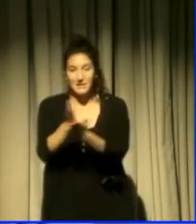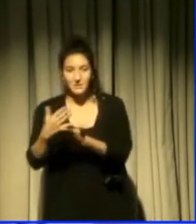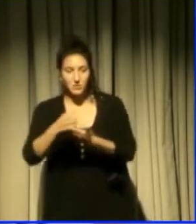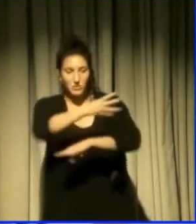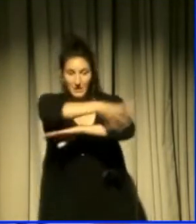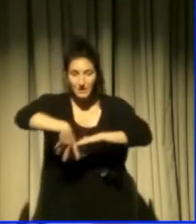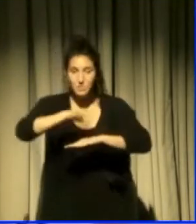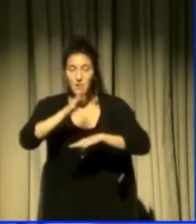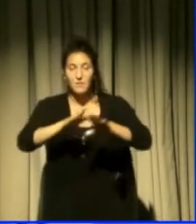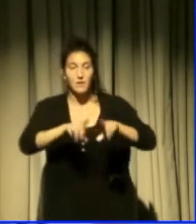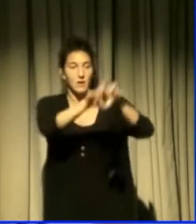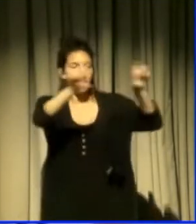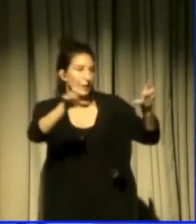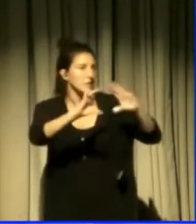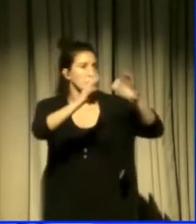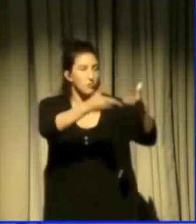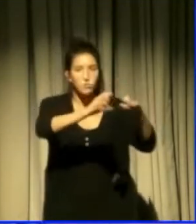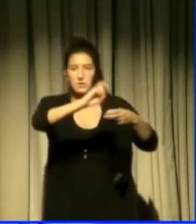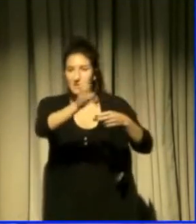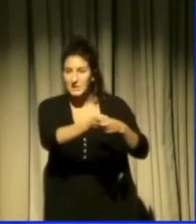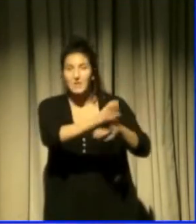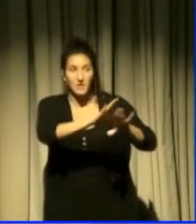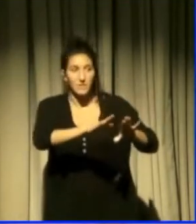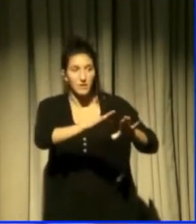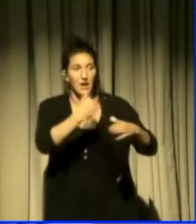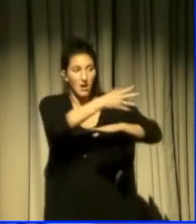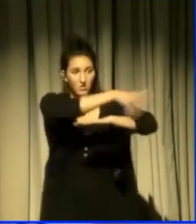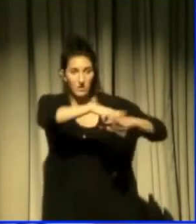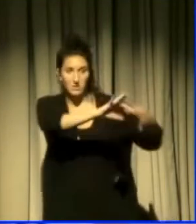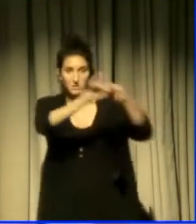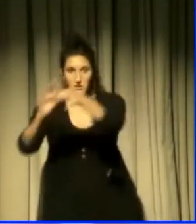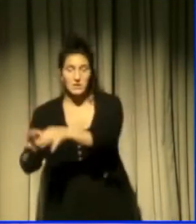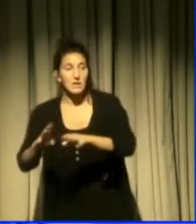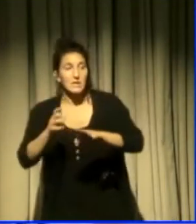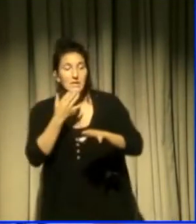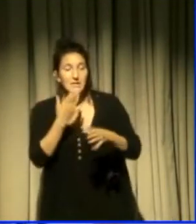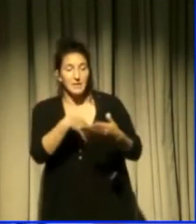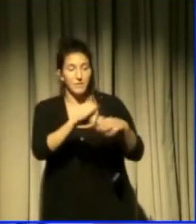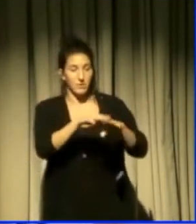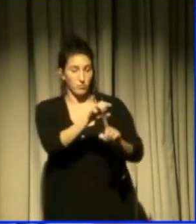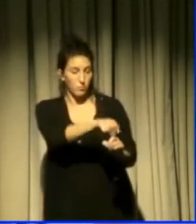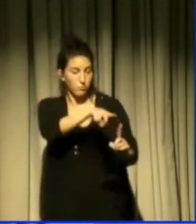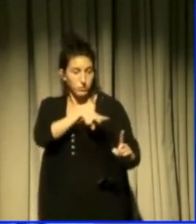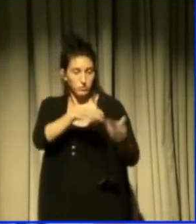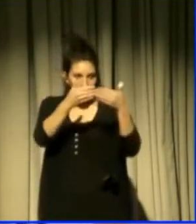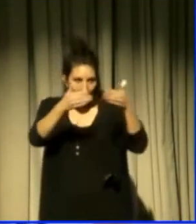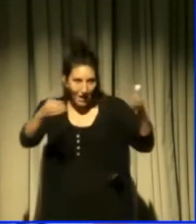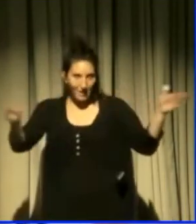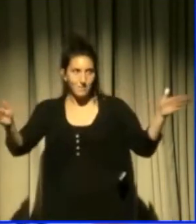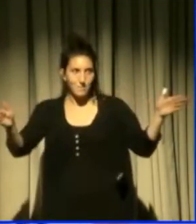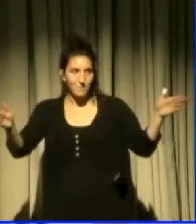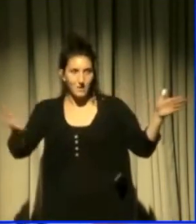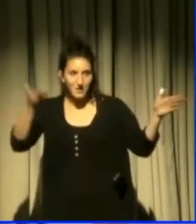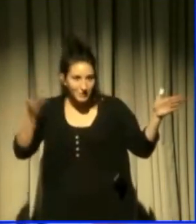groups. So getting a very broad perspective in, a very broad scope of looking